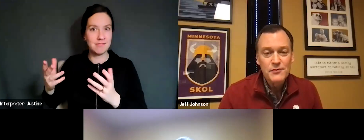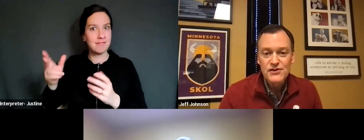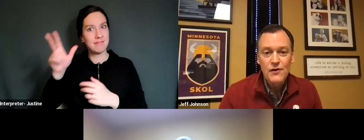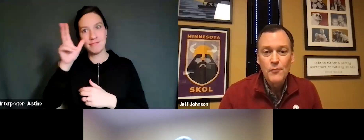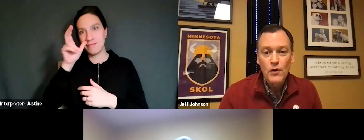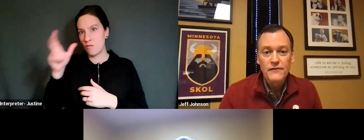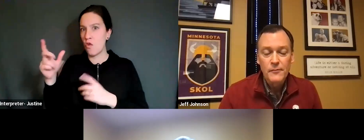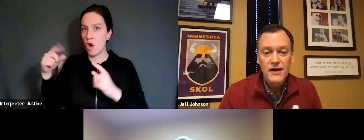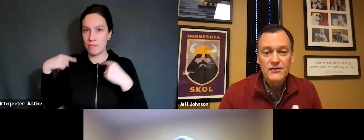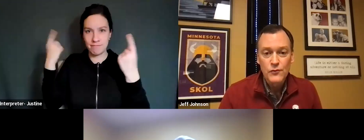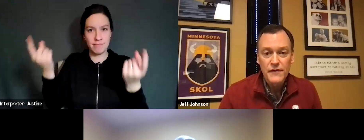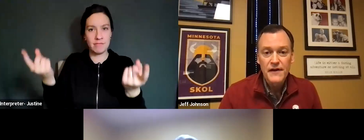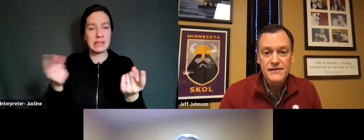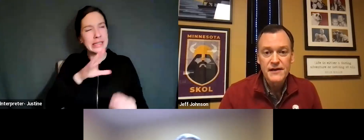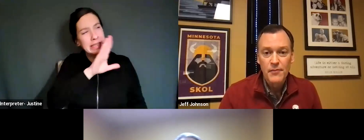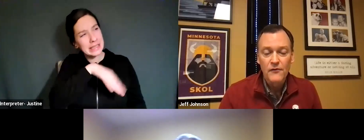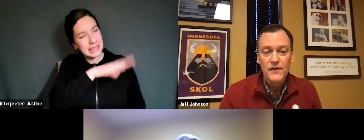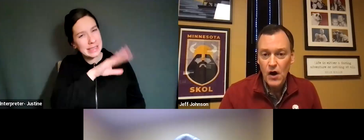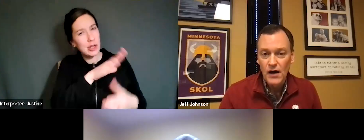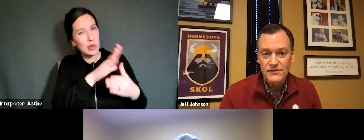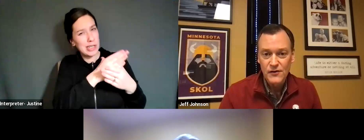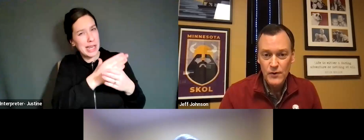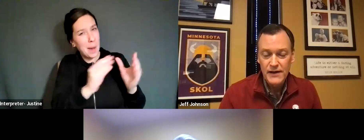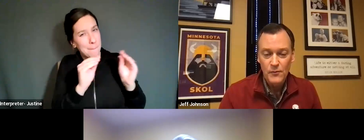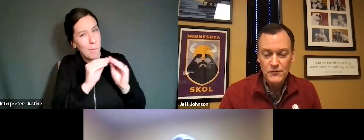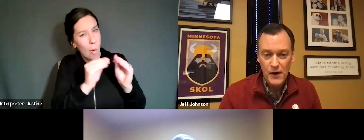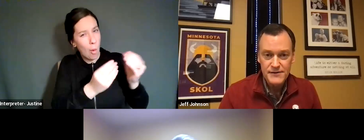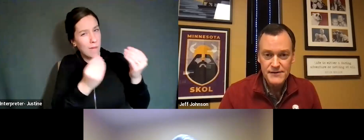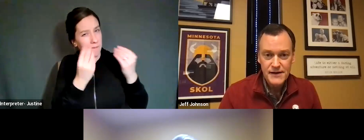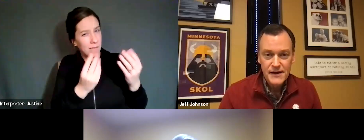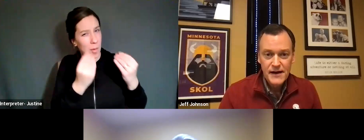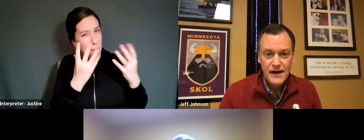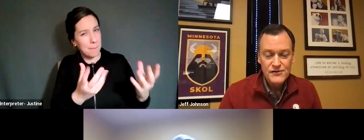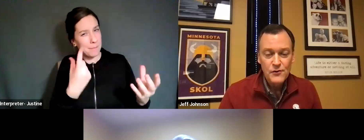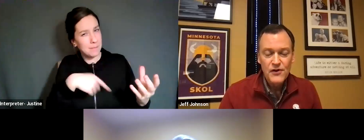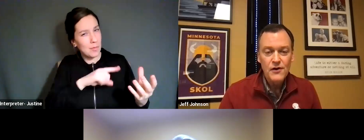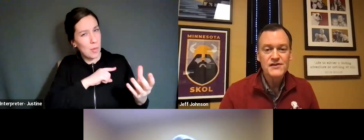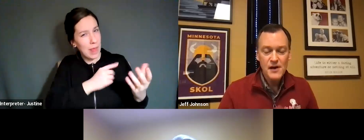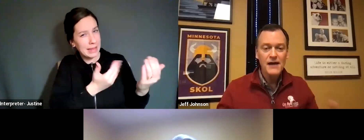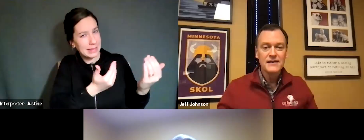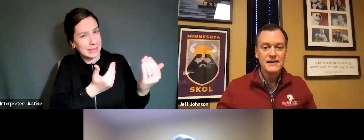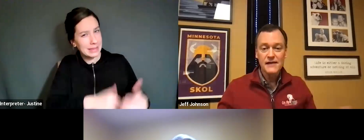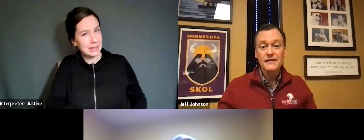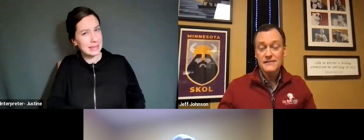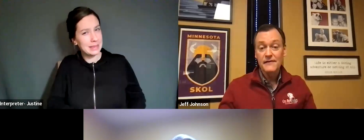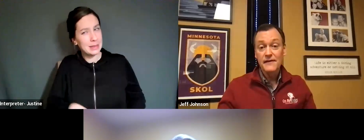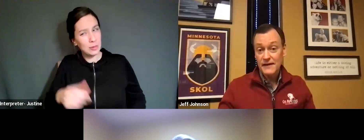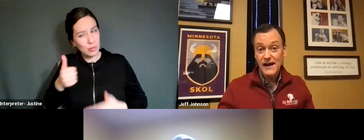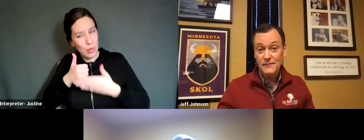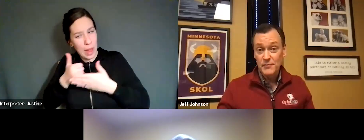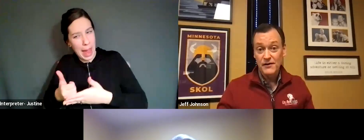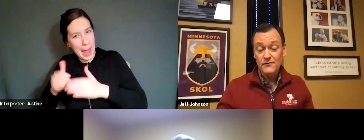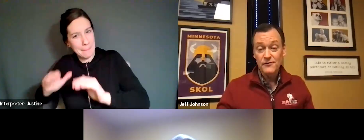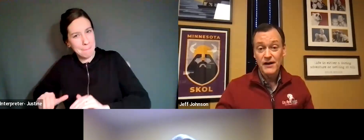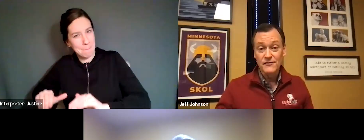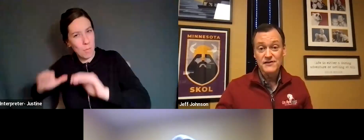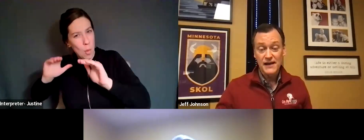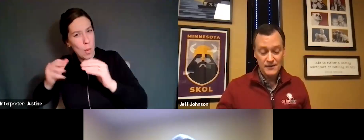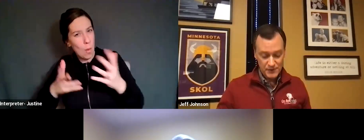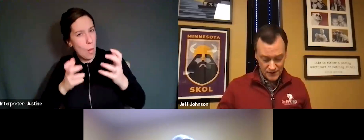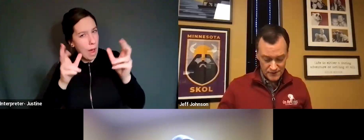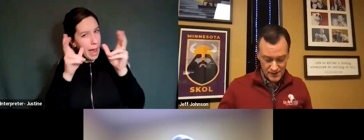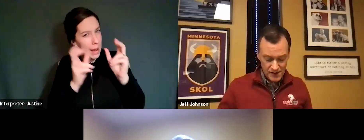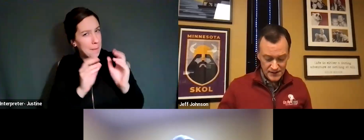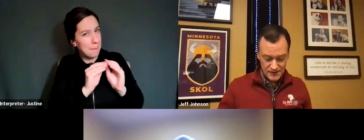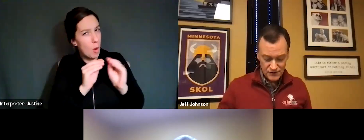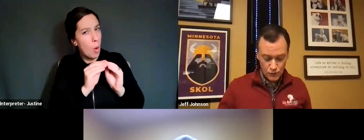you possibly share more information with us about the dogs that we helped raise? And so there are some ideas. I think that's gotten better from my